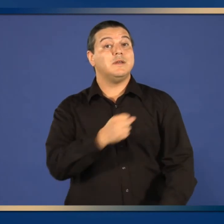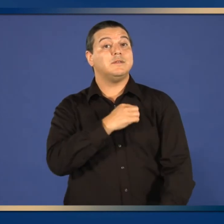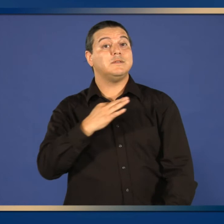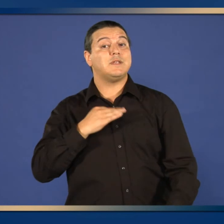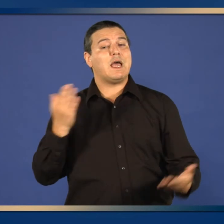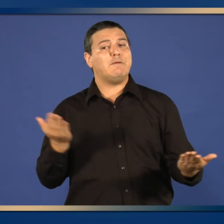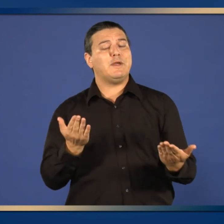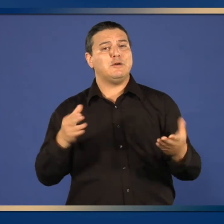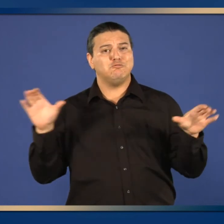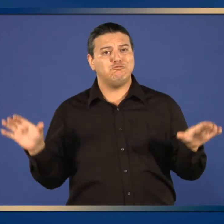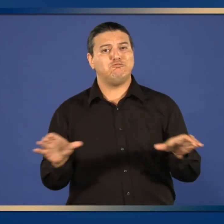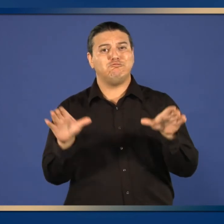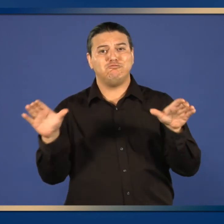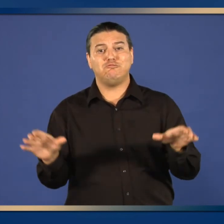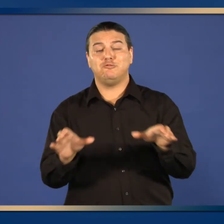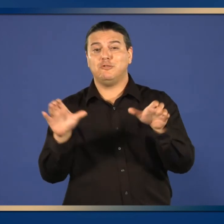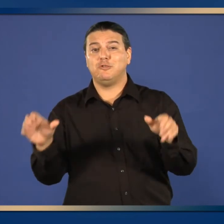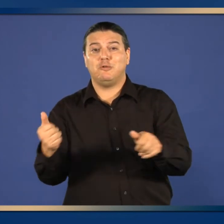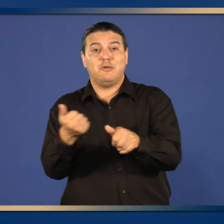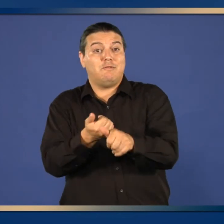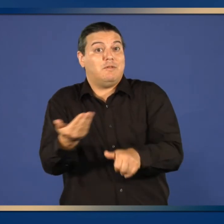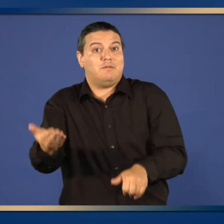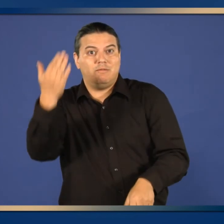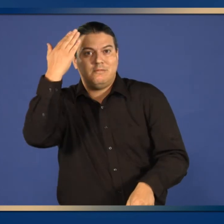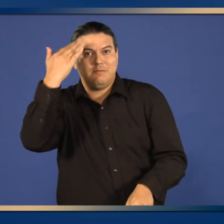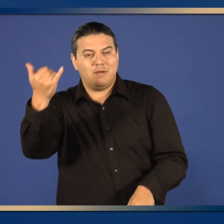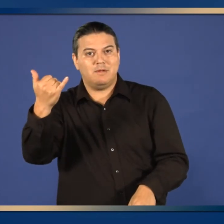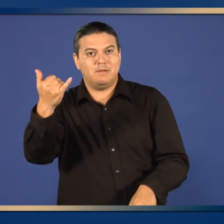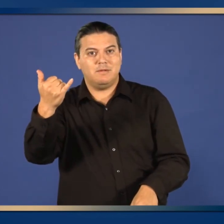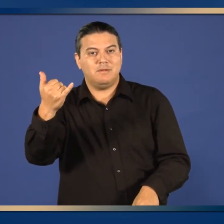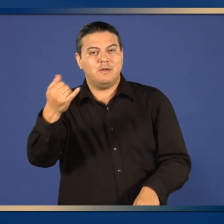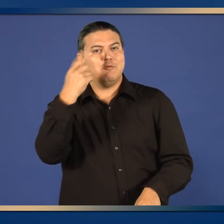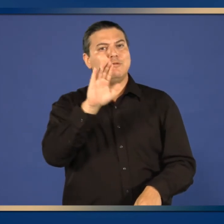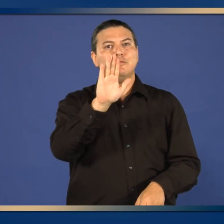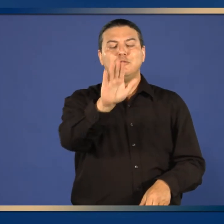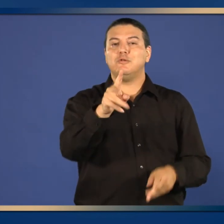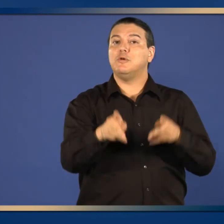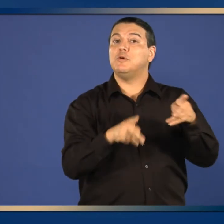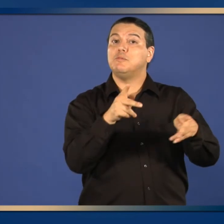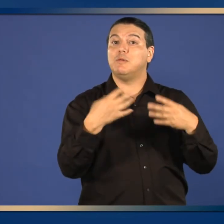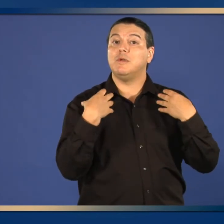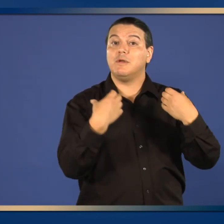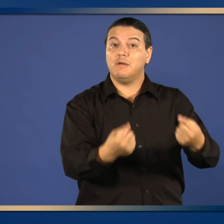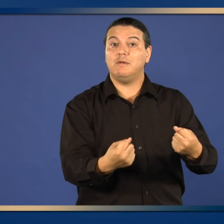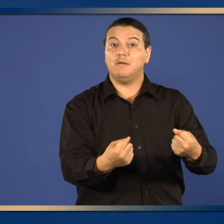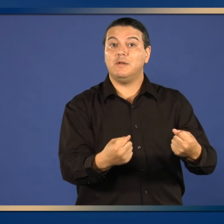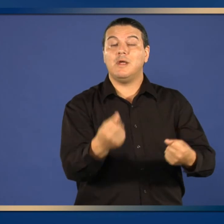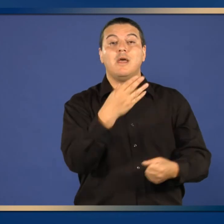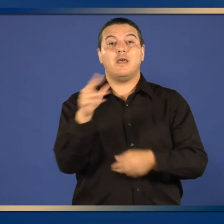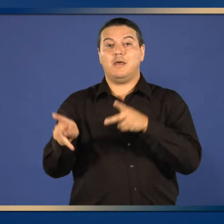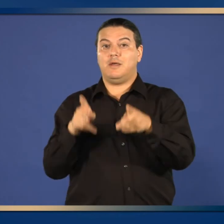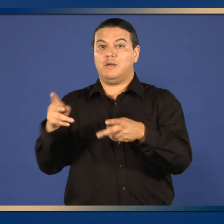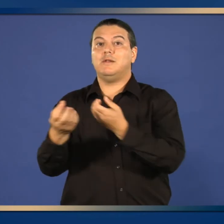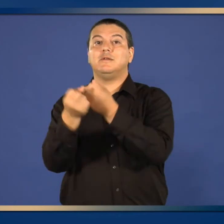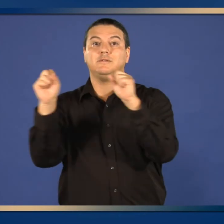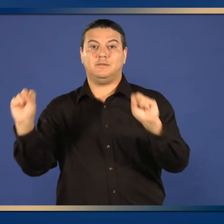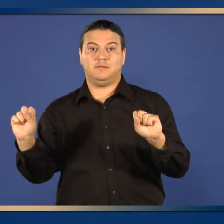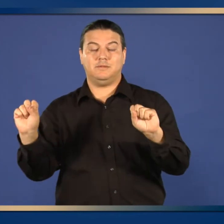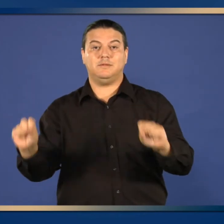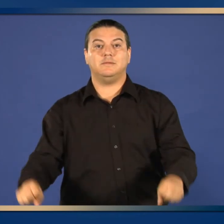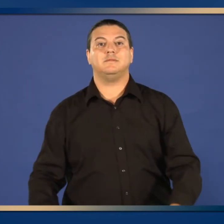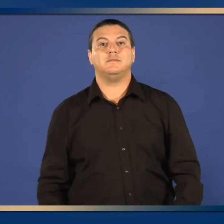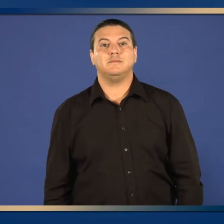Everything that can be done by the medical and support staff of this response is being done in the interest of public health